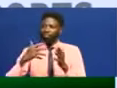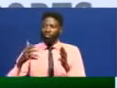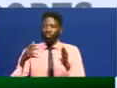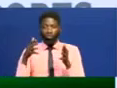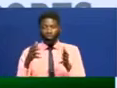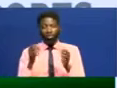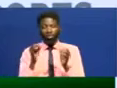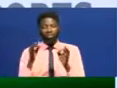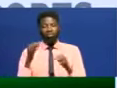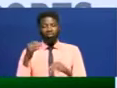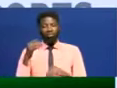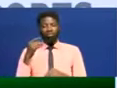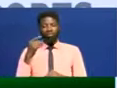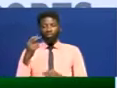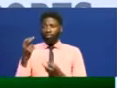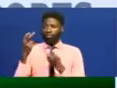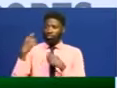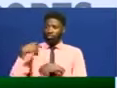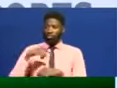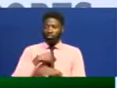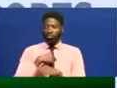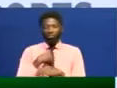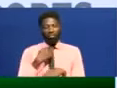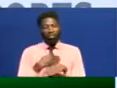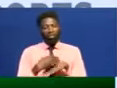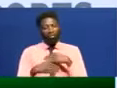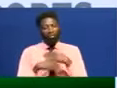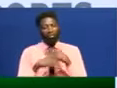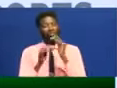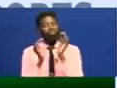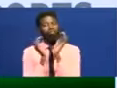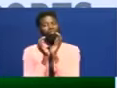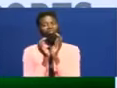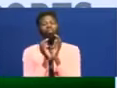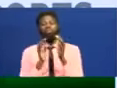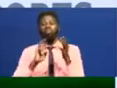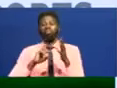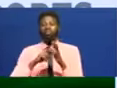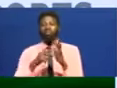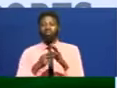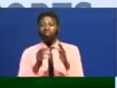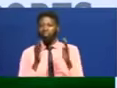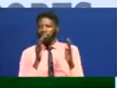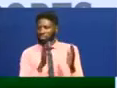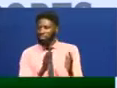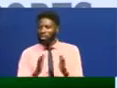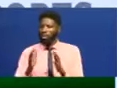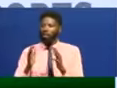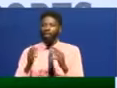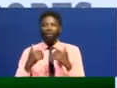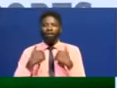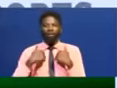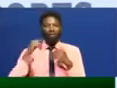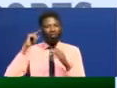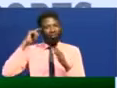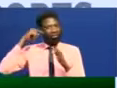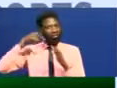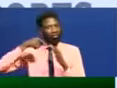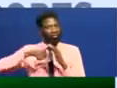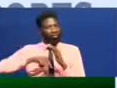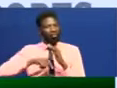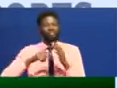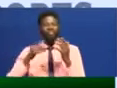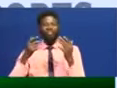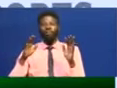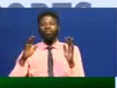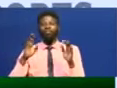us building a facility, it is logical, it is well thought, and it is reasoned,